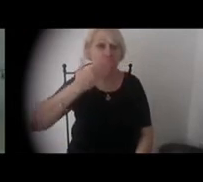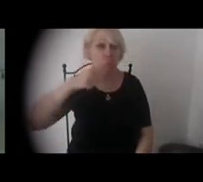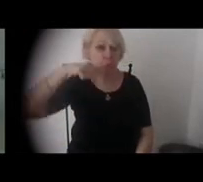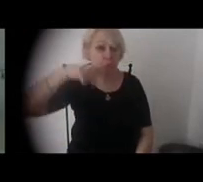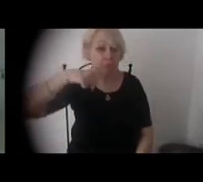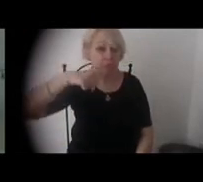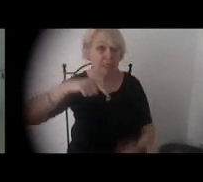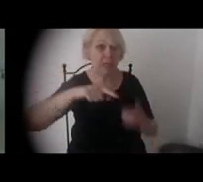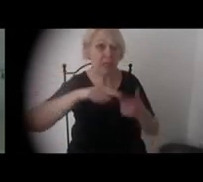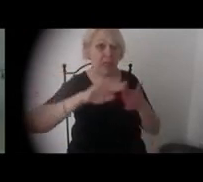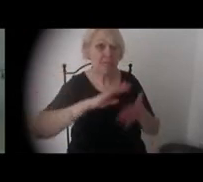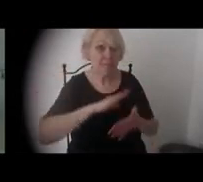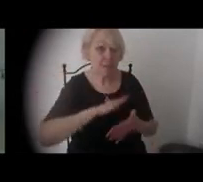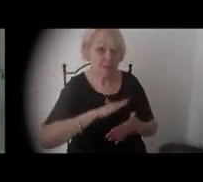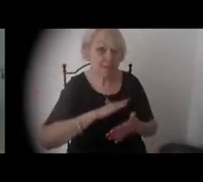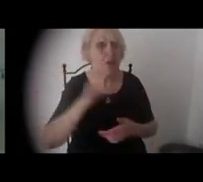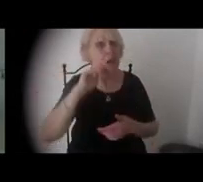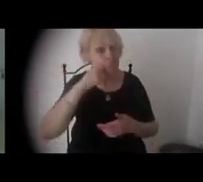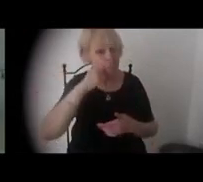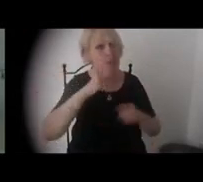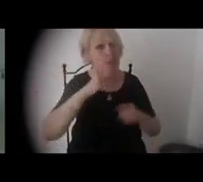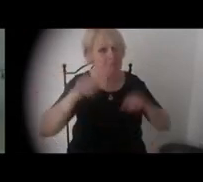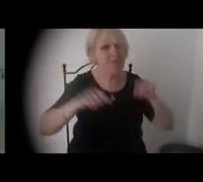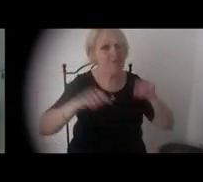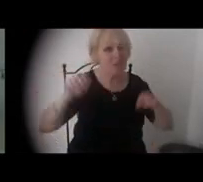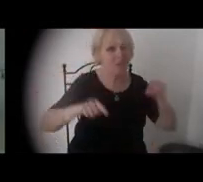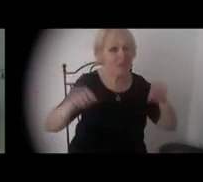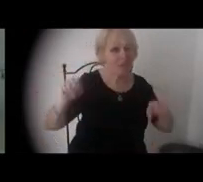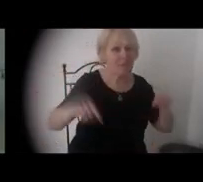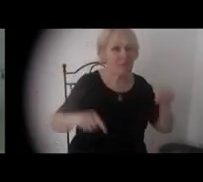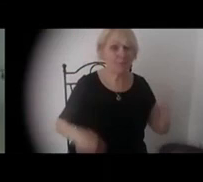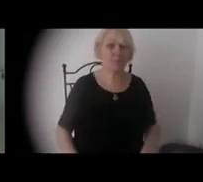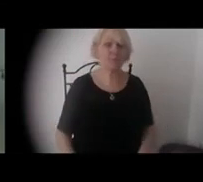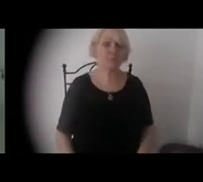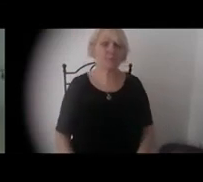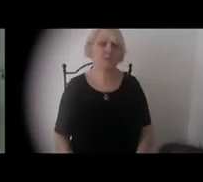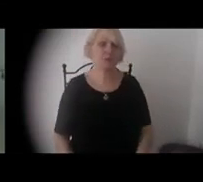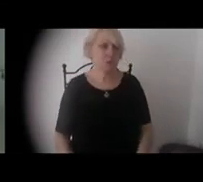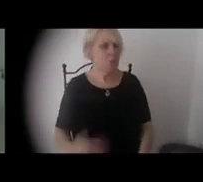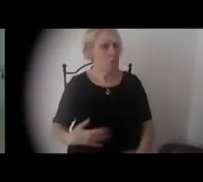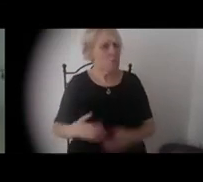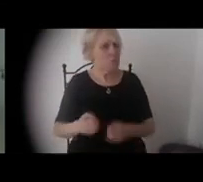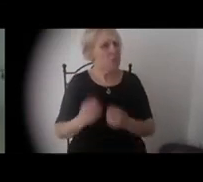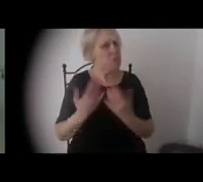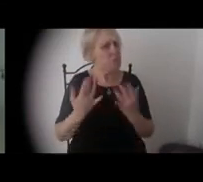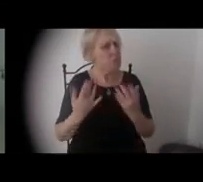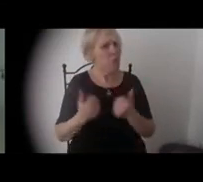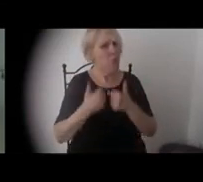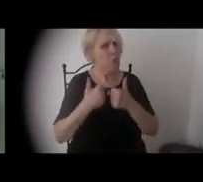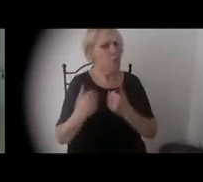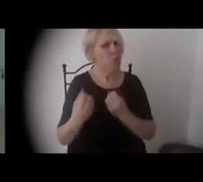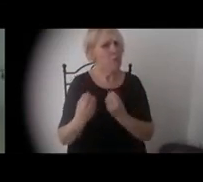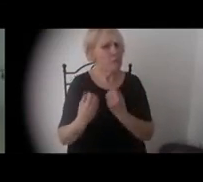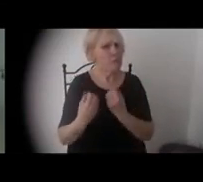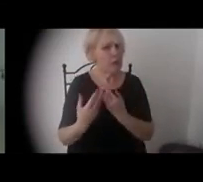But we know that we actually had a lot of good feedback, certainly in terms of contact anyway, particularly from